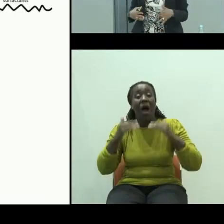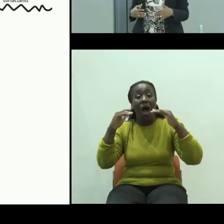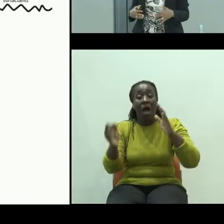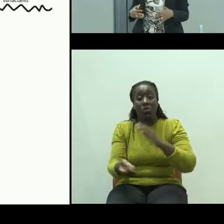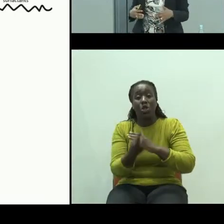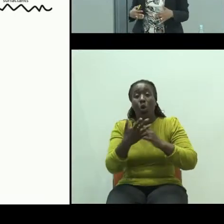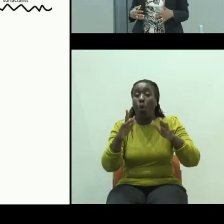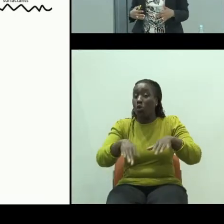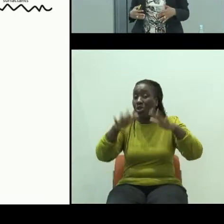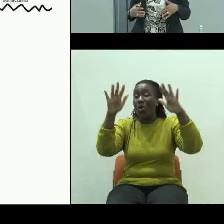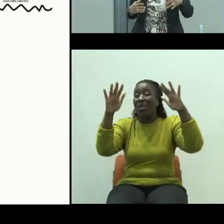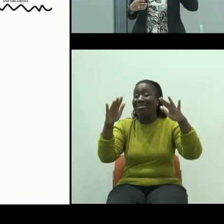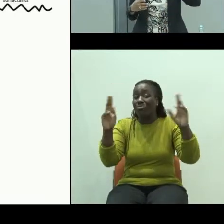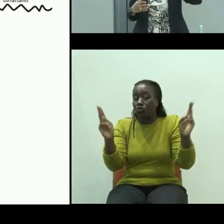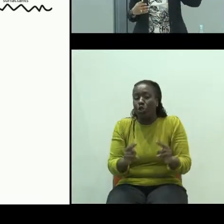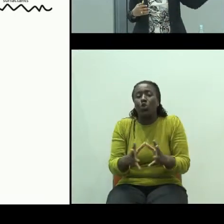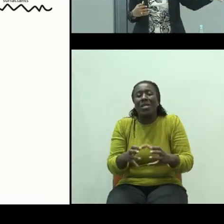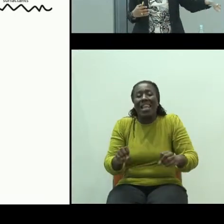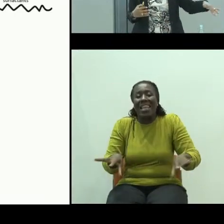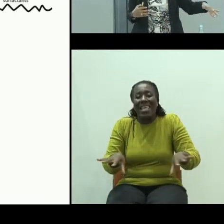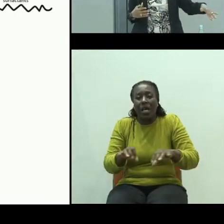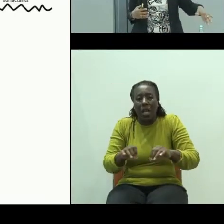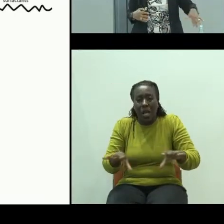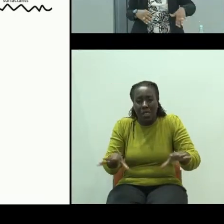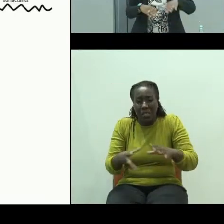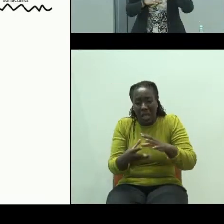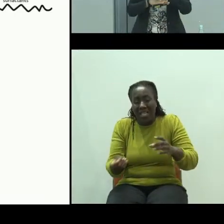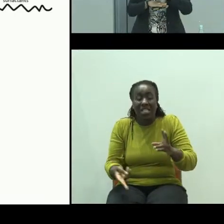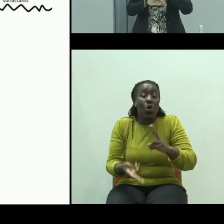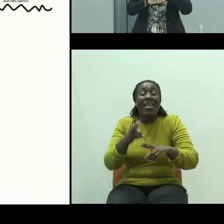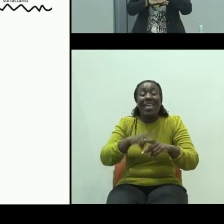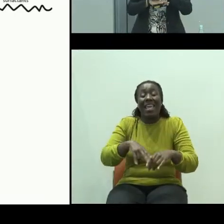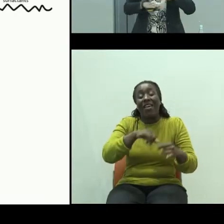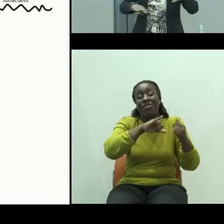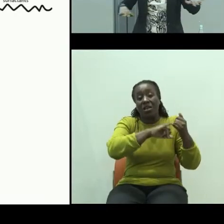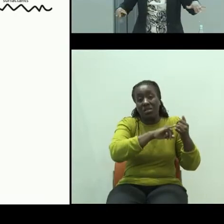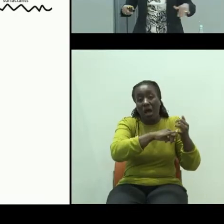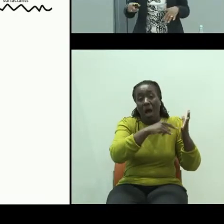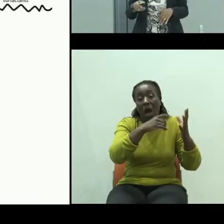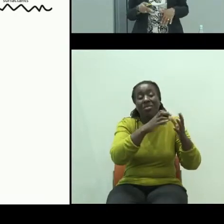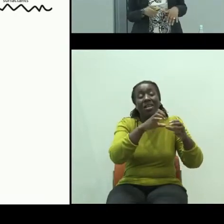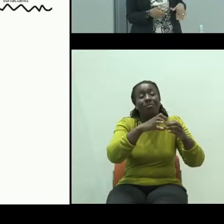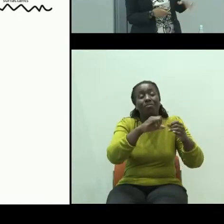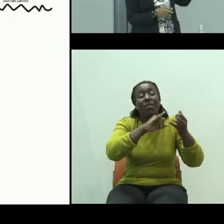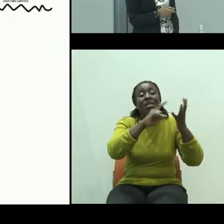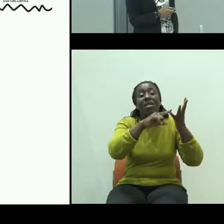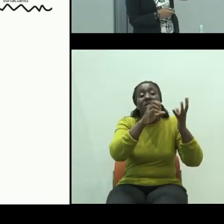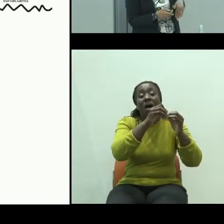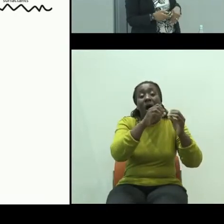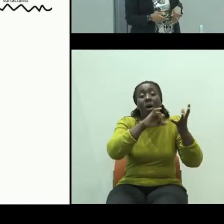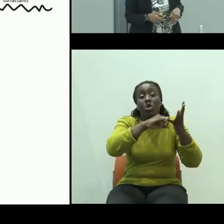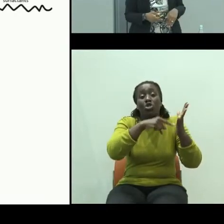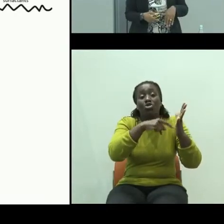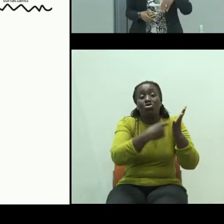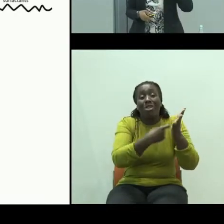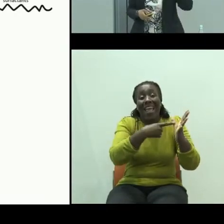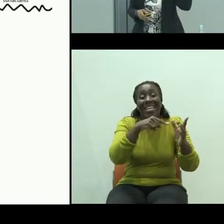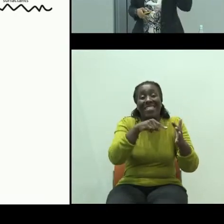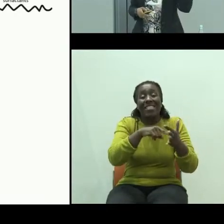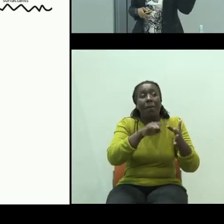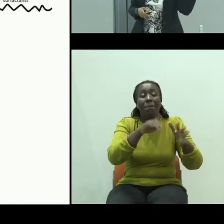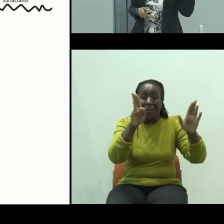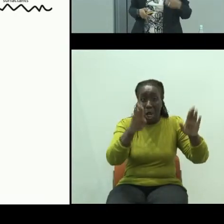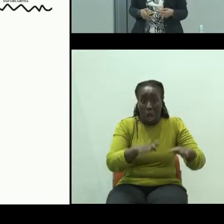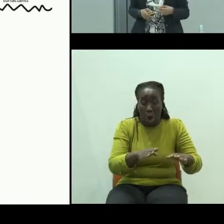a low leakiness, meaning that when our substrate is absent, we want the expression to be as low as possible. So I've highlighted there